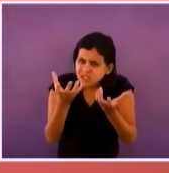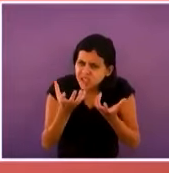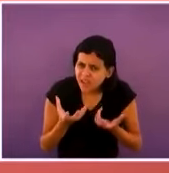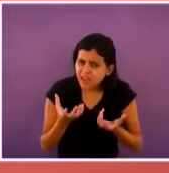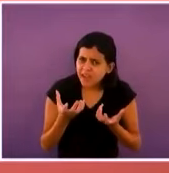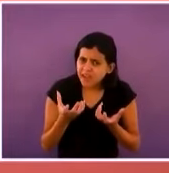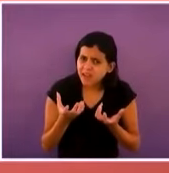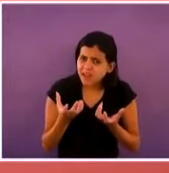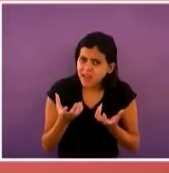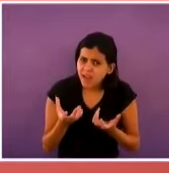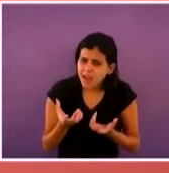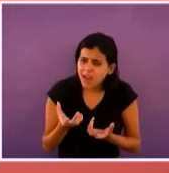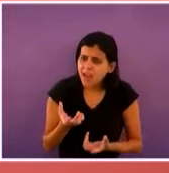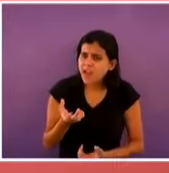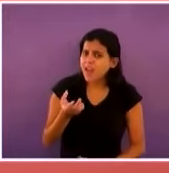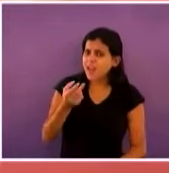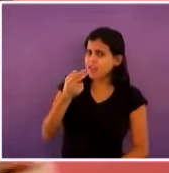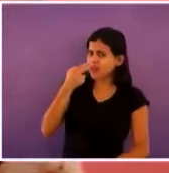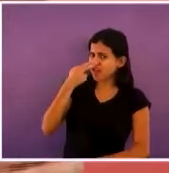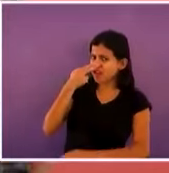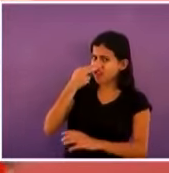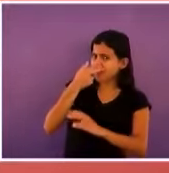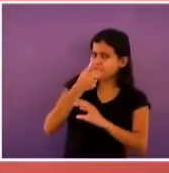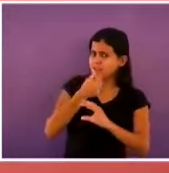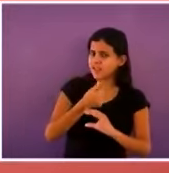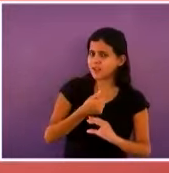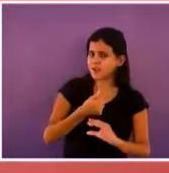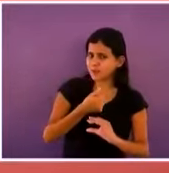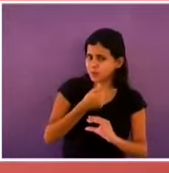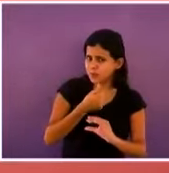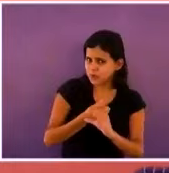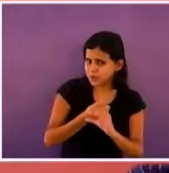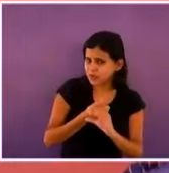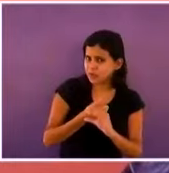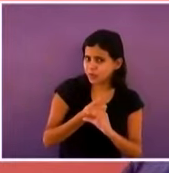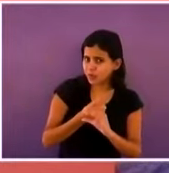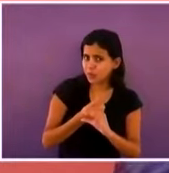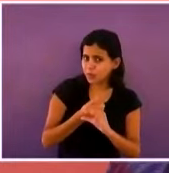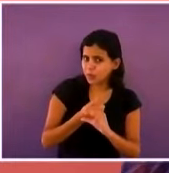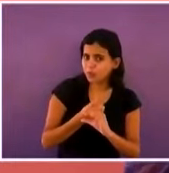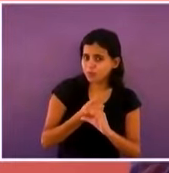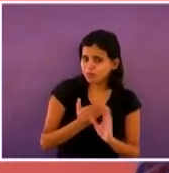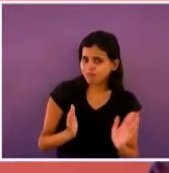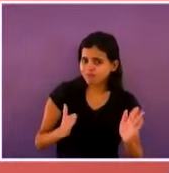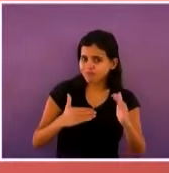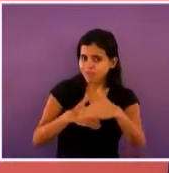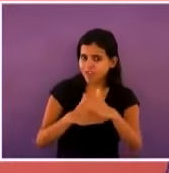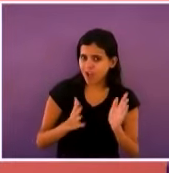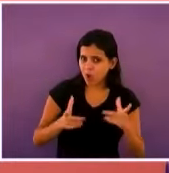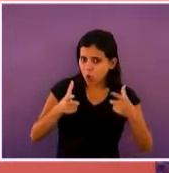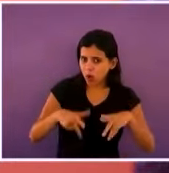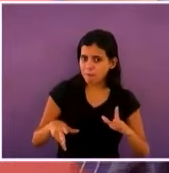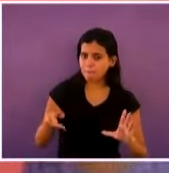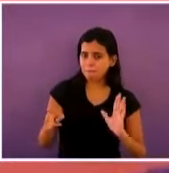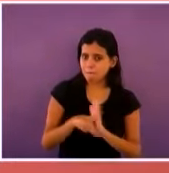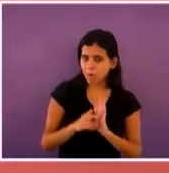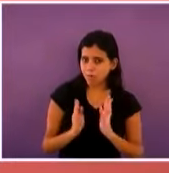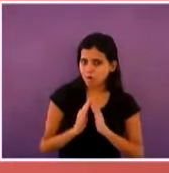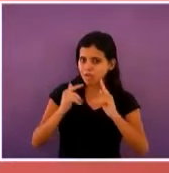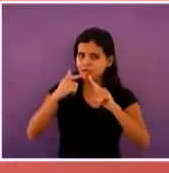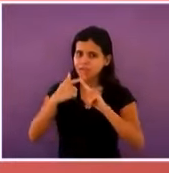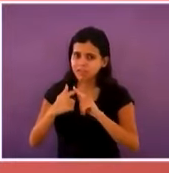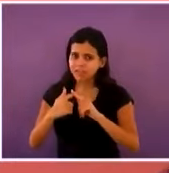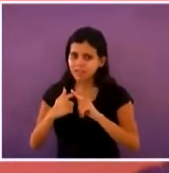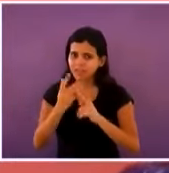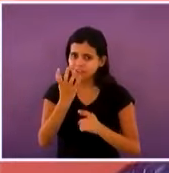The evangelical wing of such a reality. Você quer ser a ala evangélica desse tipo de realidade?